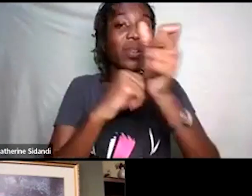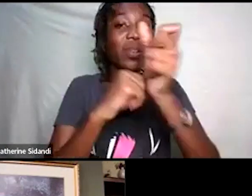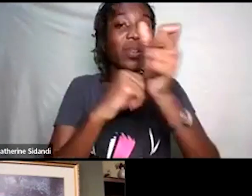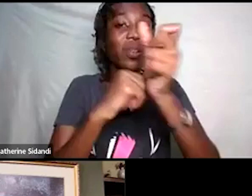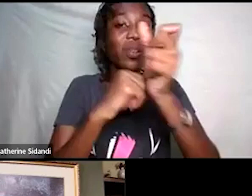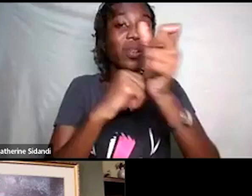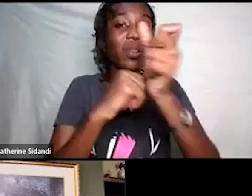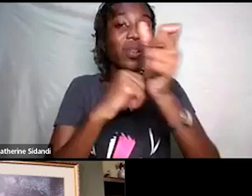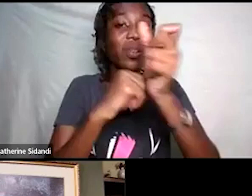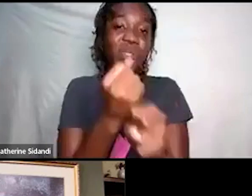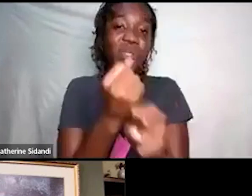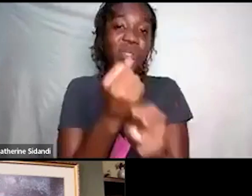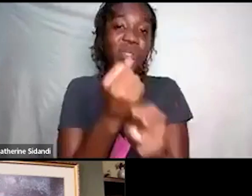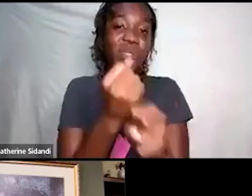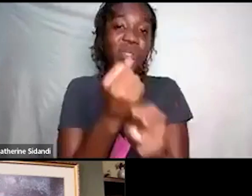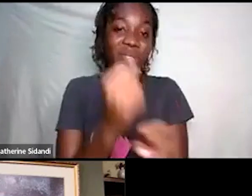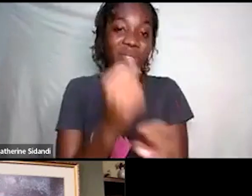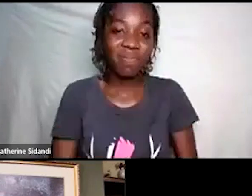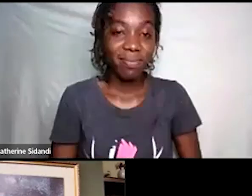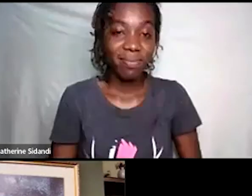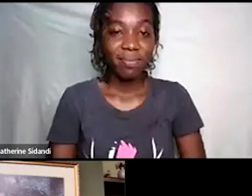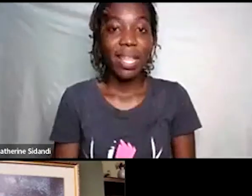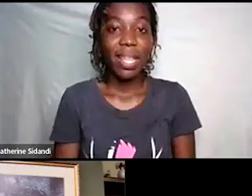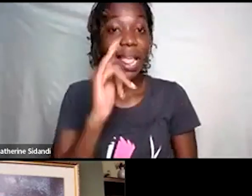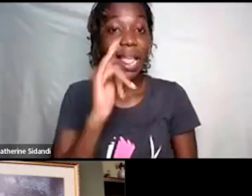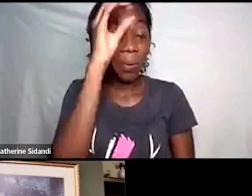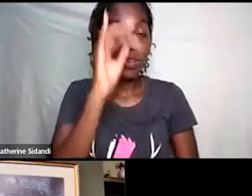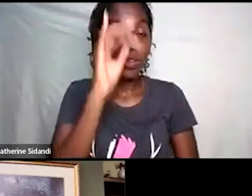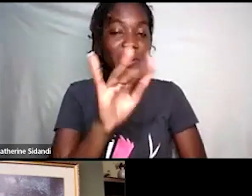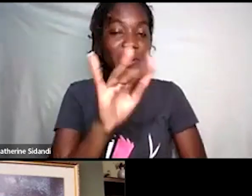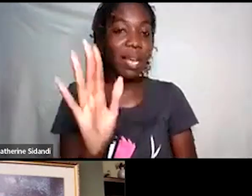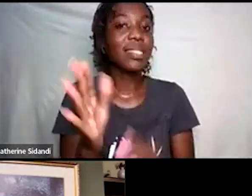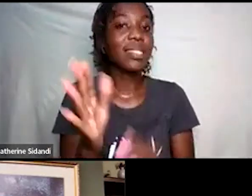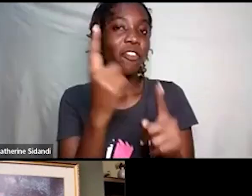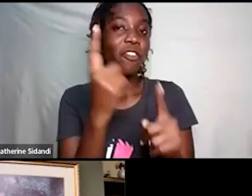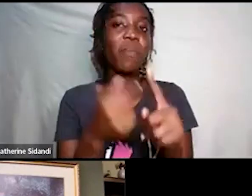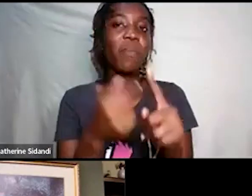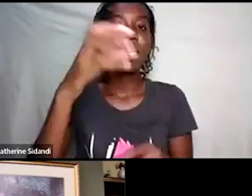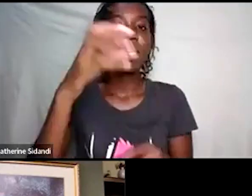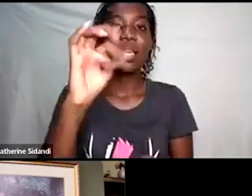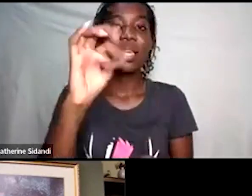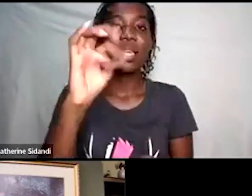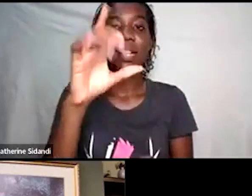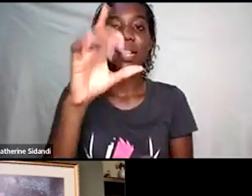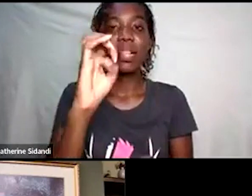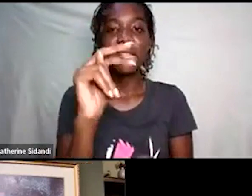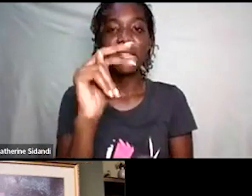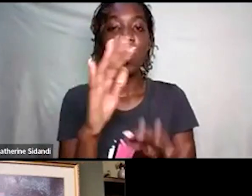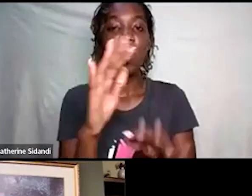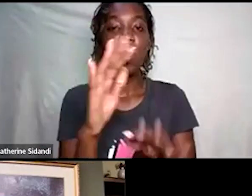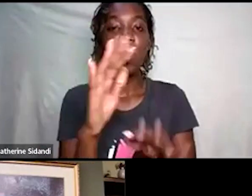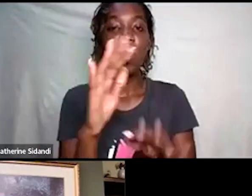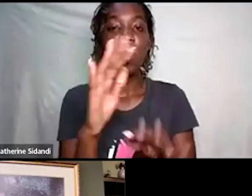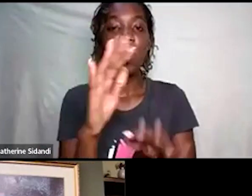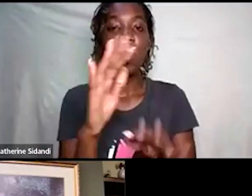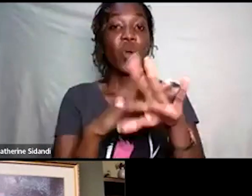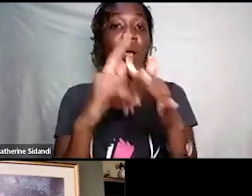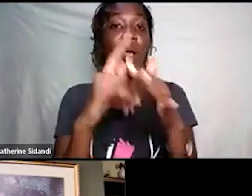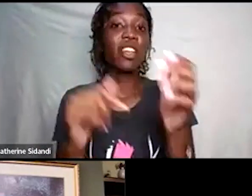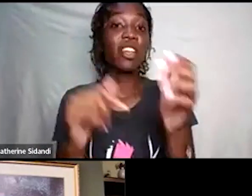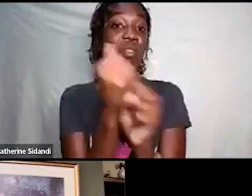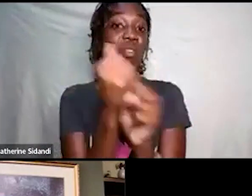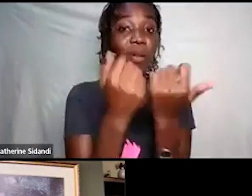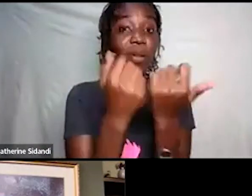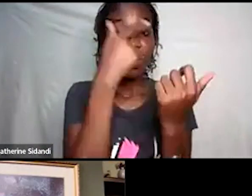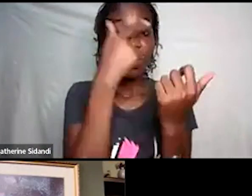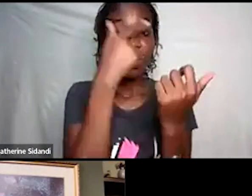hear from Helen on what to do if it happens. Because hey, sometimes the feelings, my friend, they